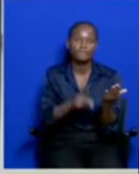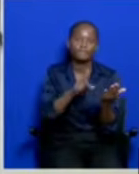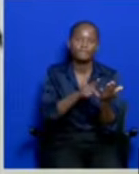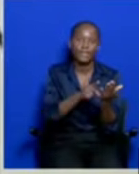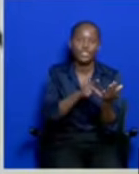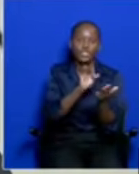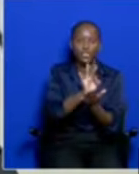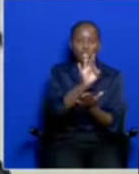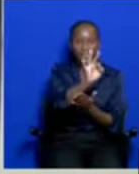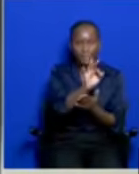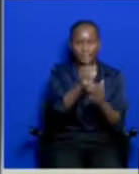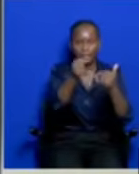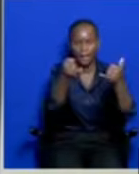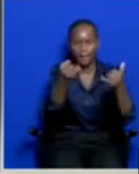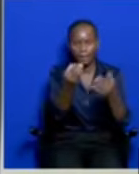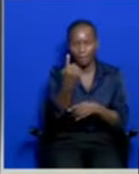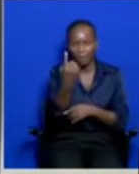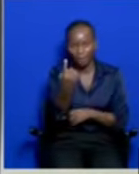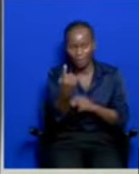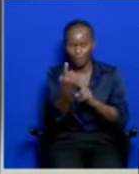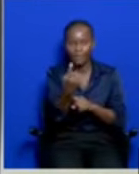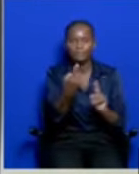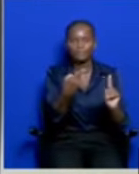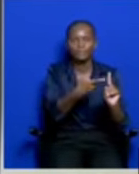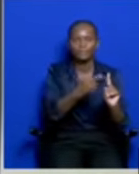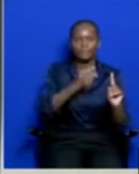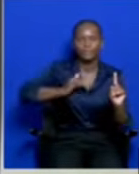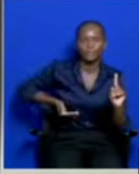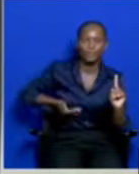white female employed by EMPD as a constable.